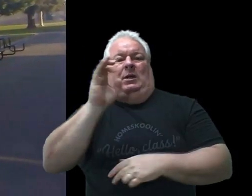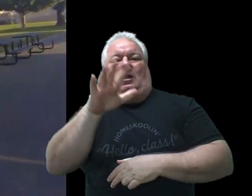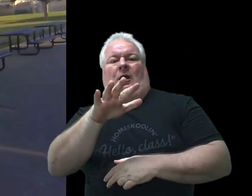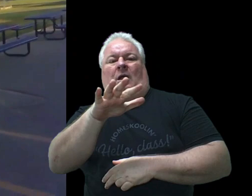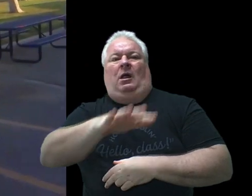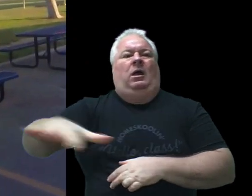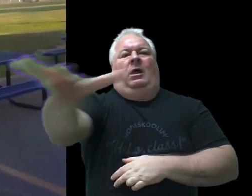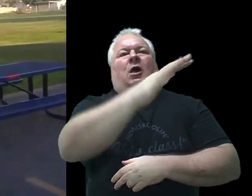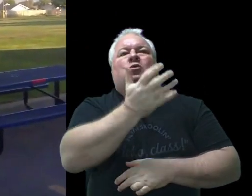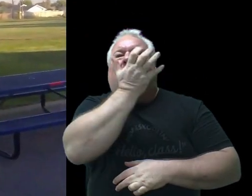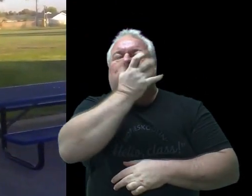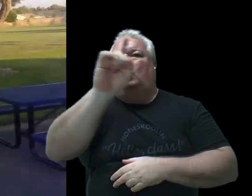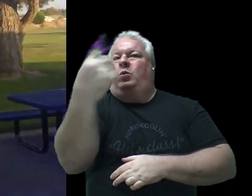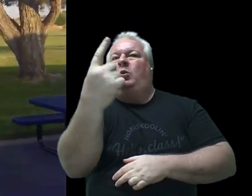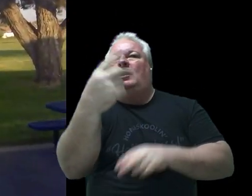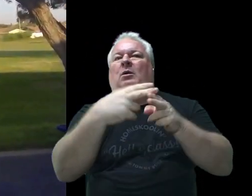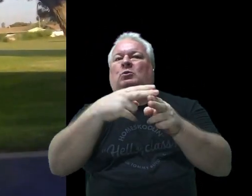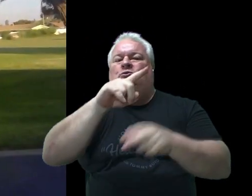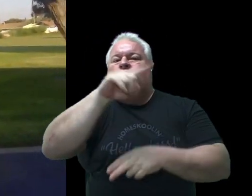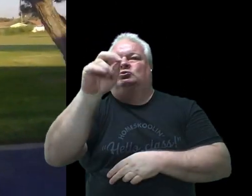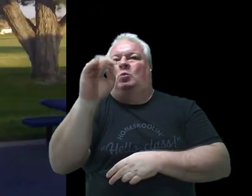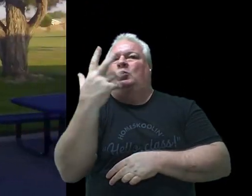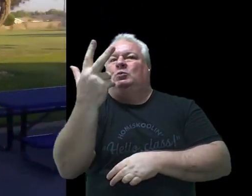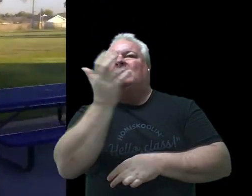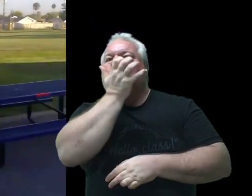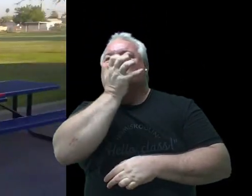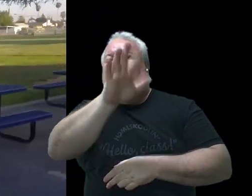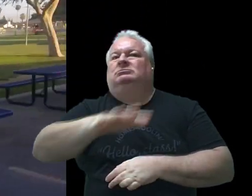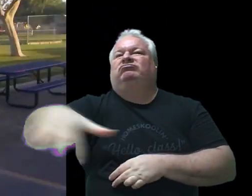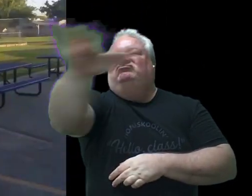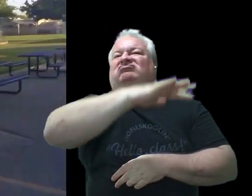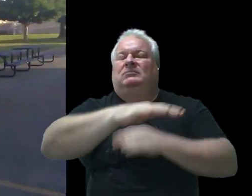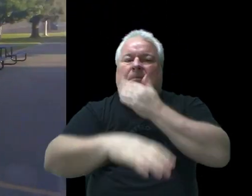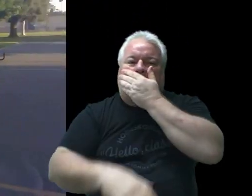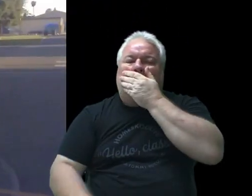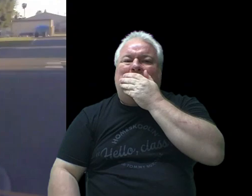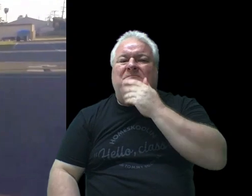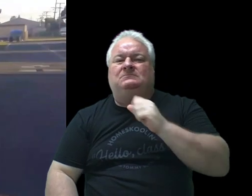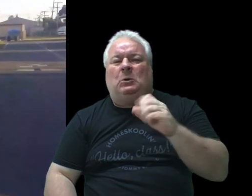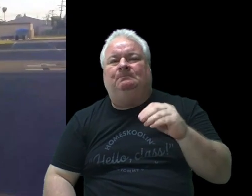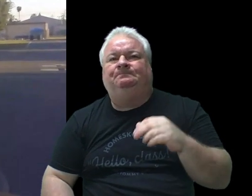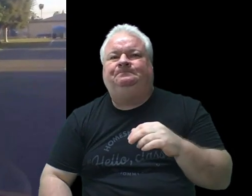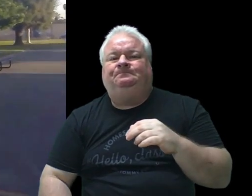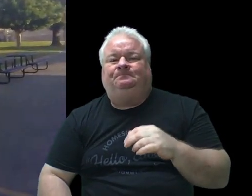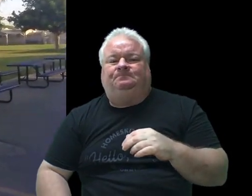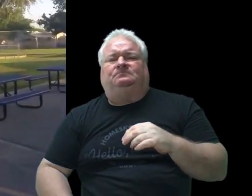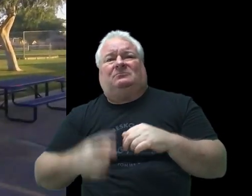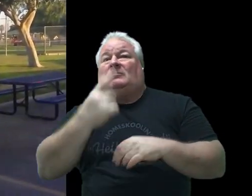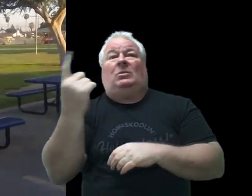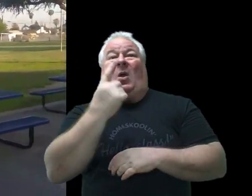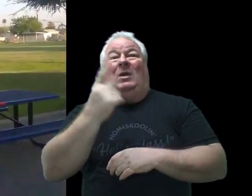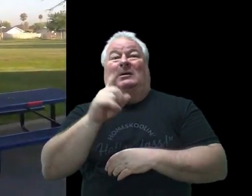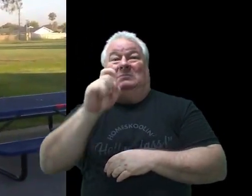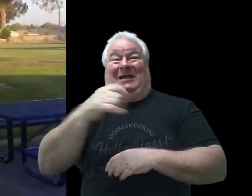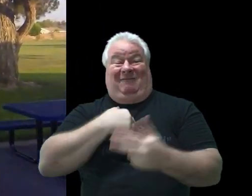Zone 3 will be all the fields and the fields only. So you